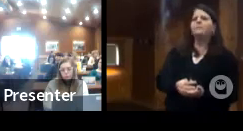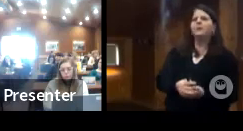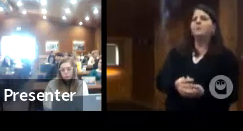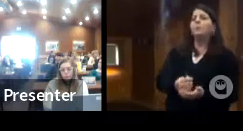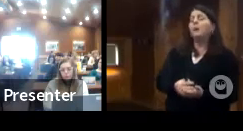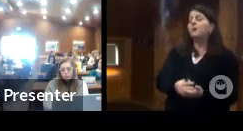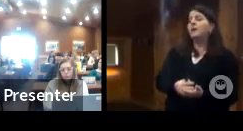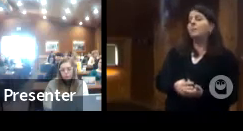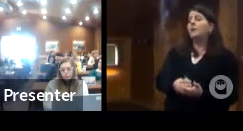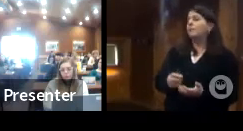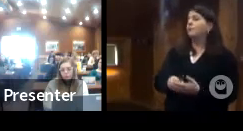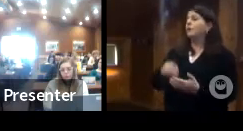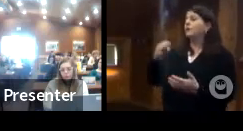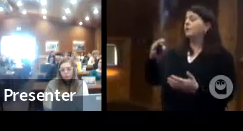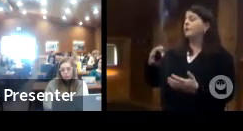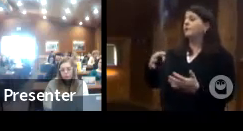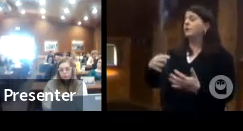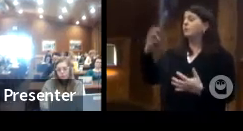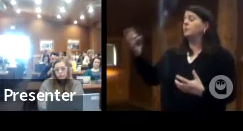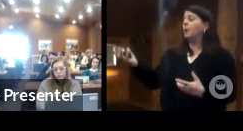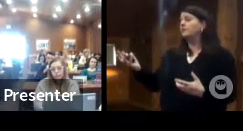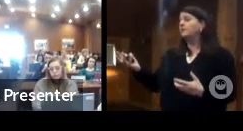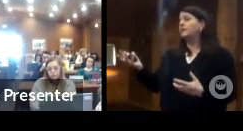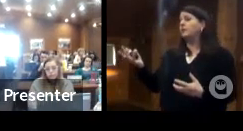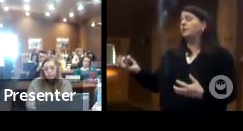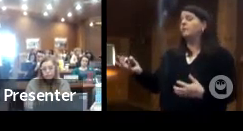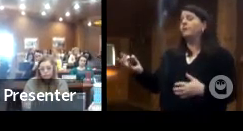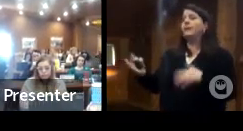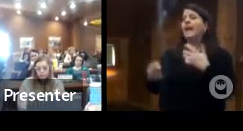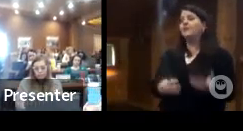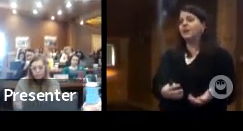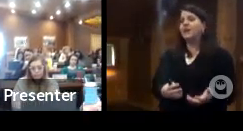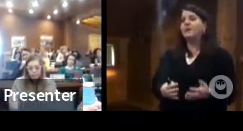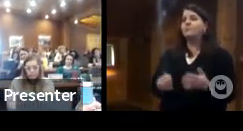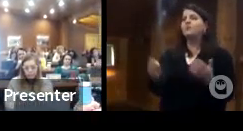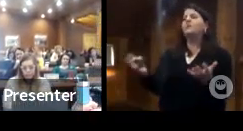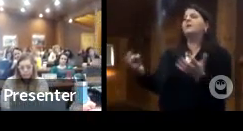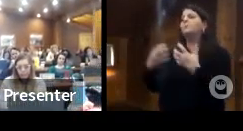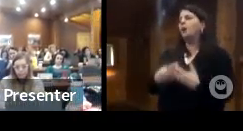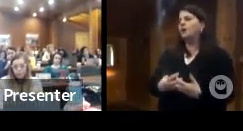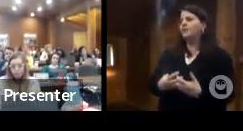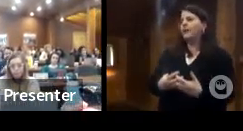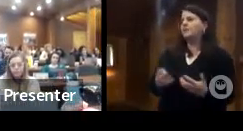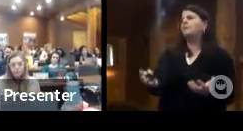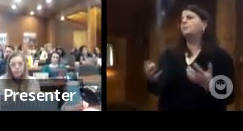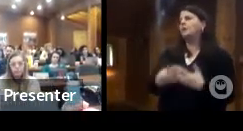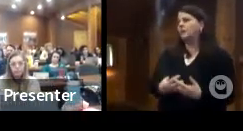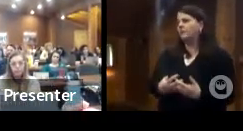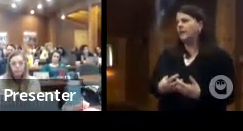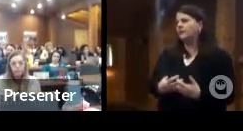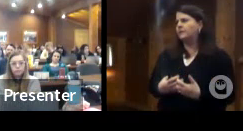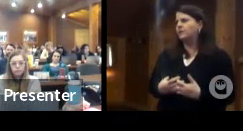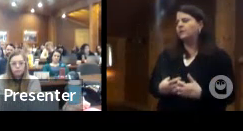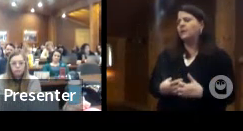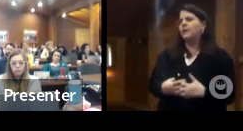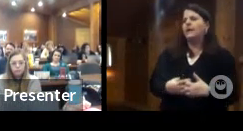from them. Prepare them for the positives that could come from it. Educate them so that they're part of that team, part